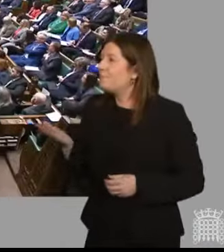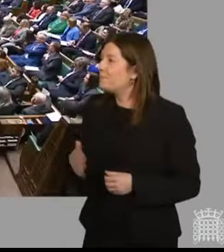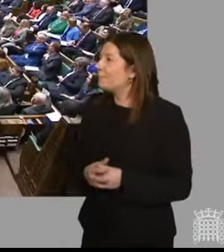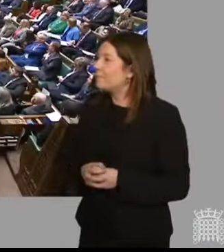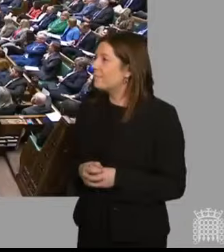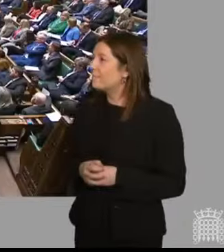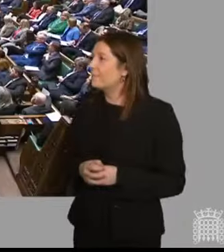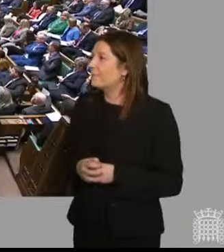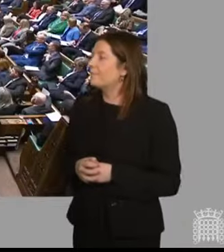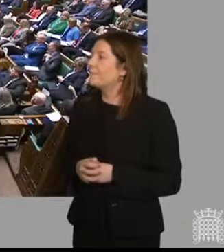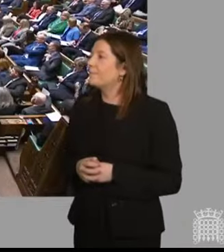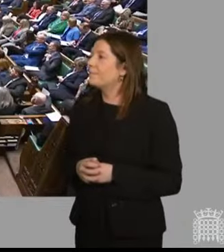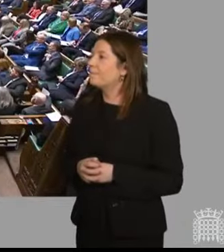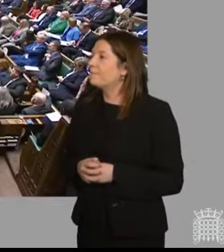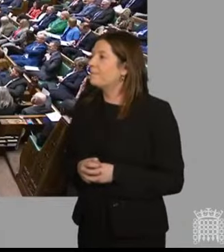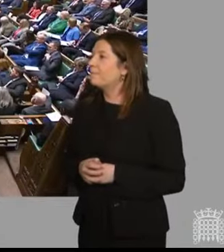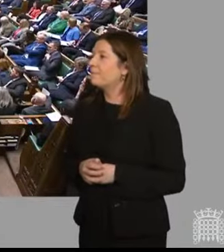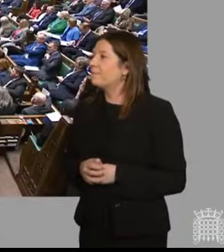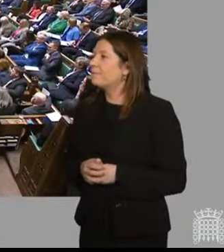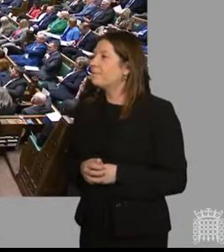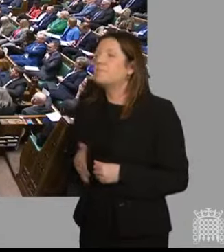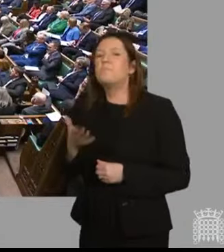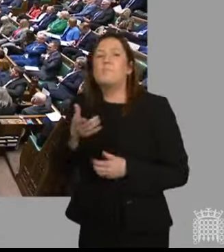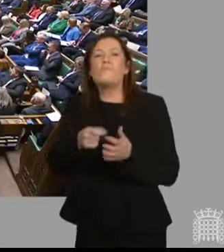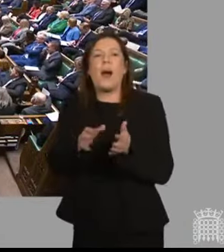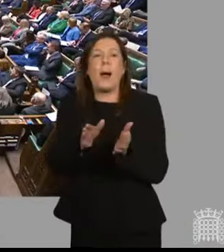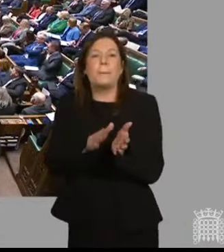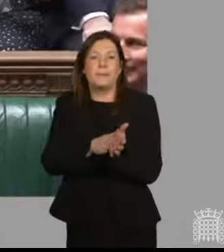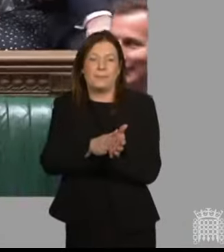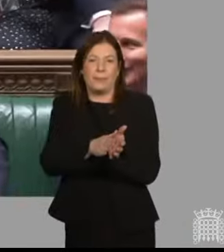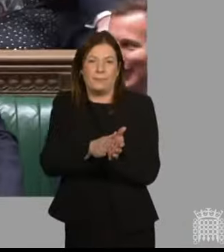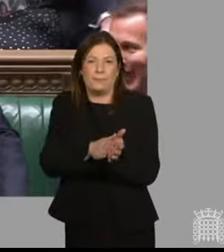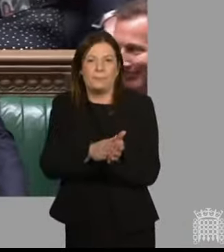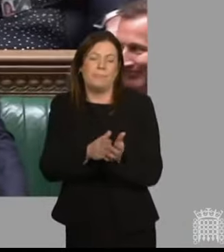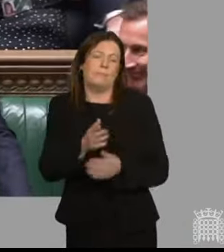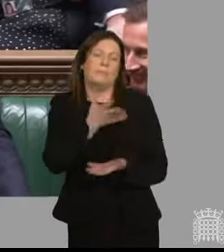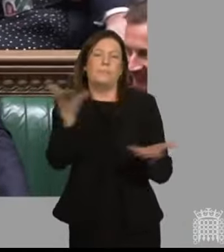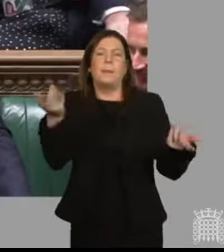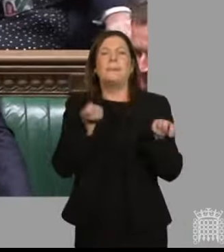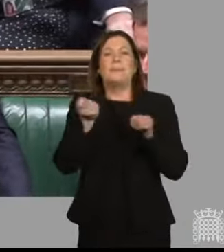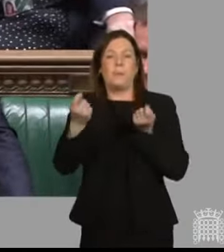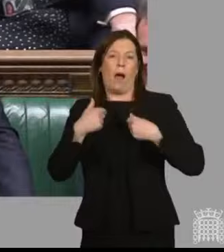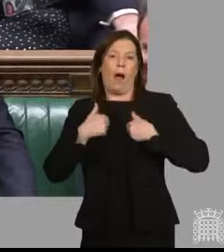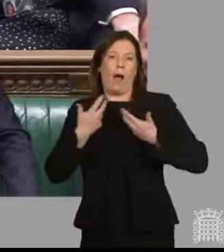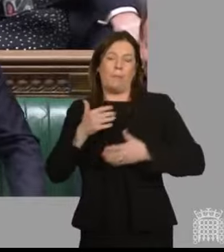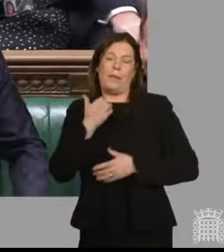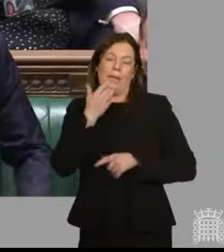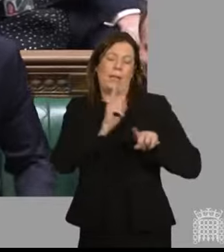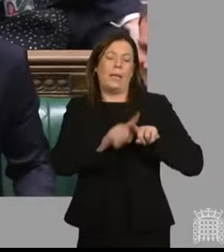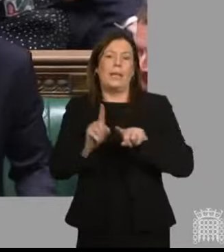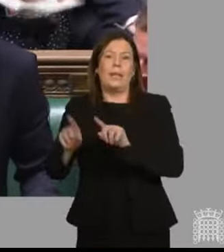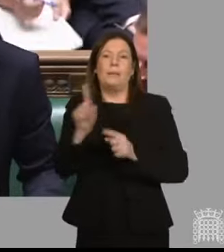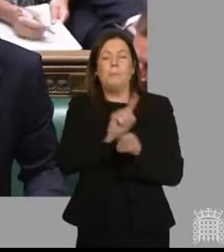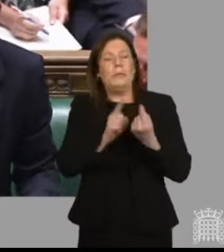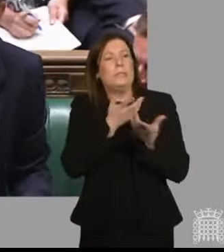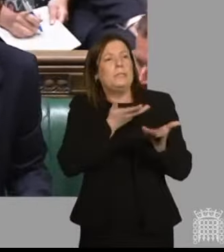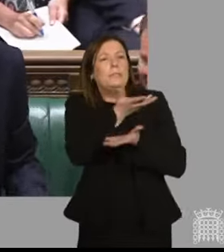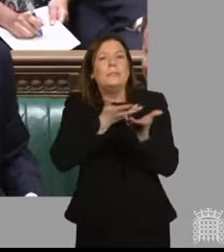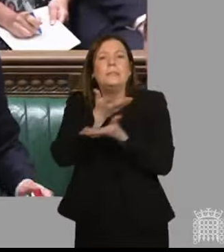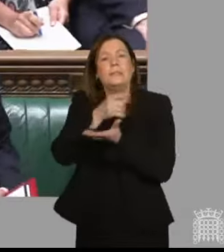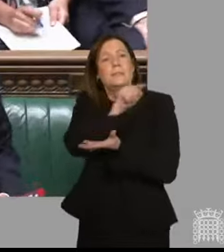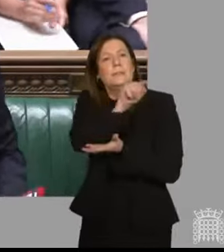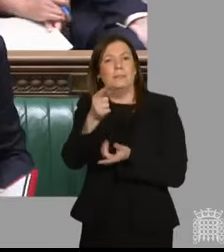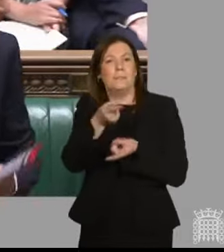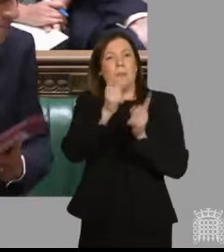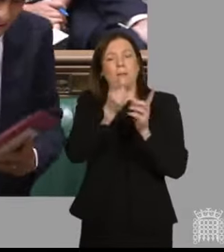Prime Minister. Mr. Speaker, this morning I had meetings with ministerial colleagues and others. In addition to my duties in this House, I shall have further such